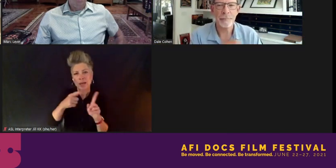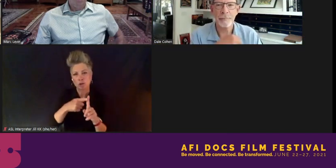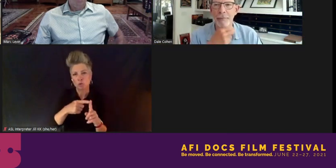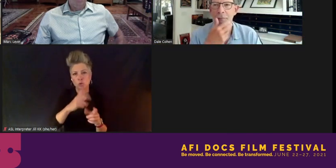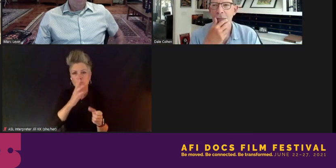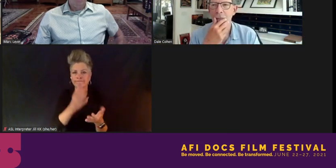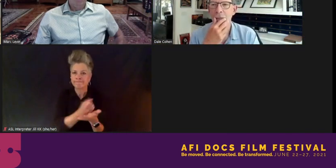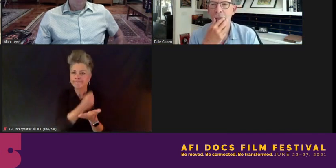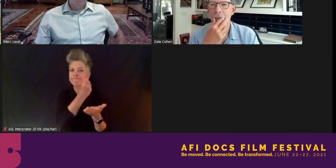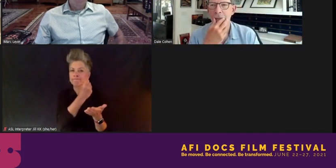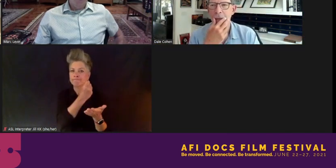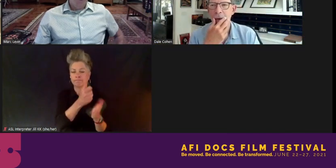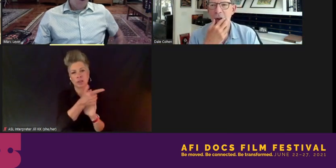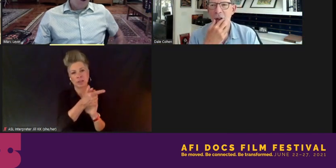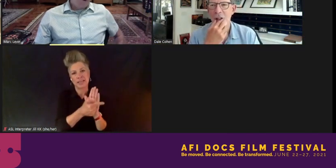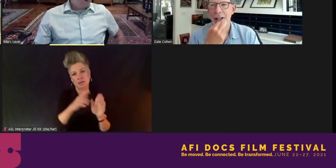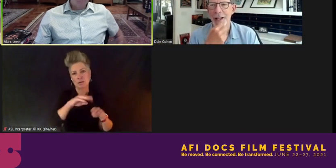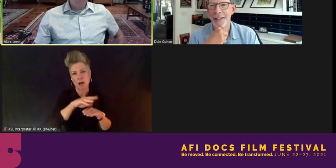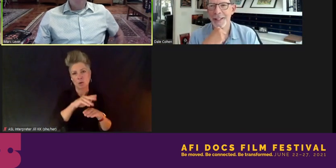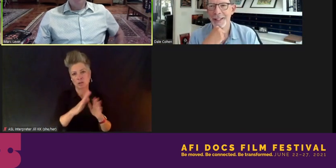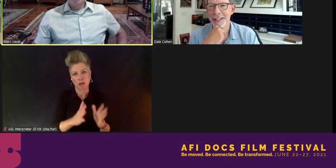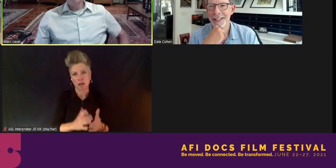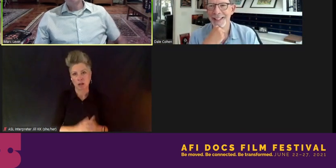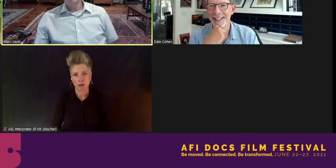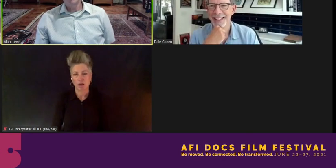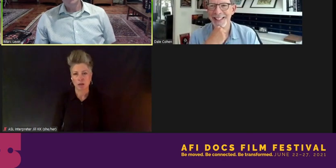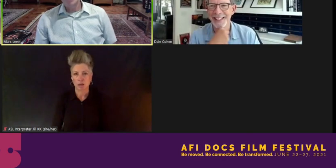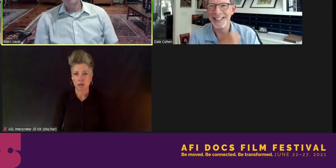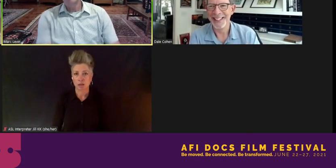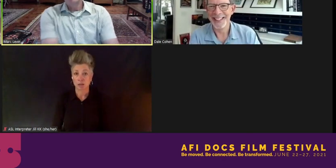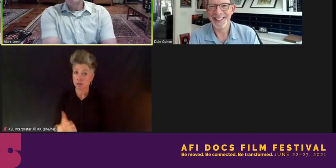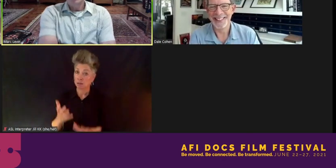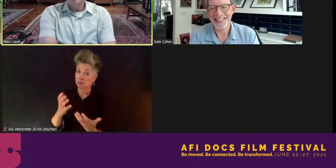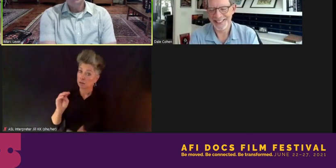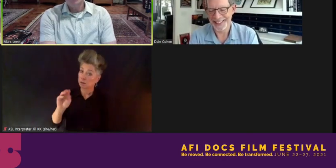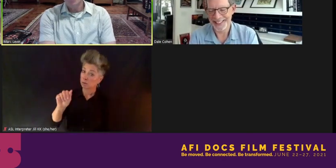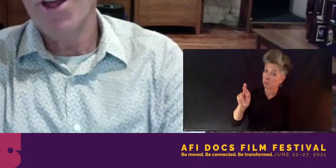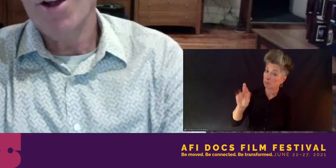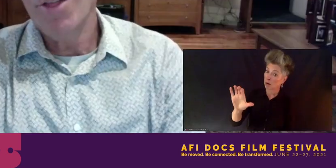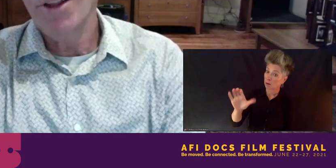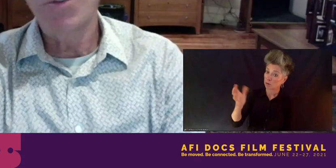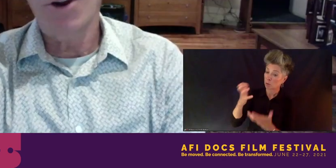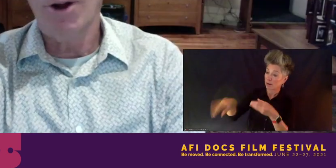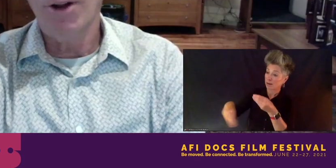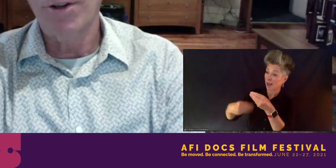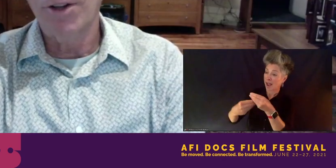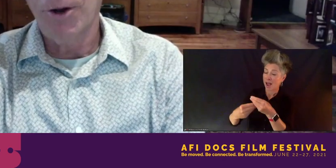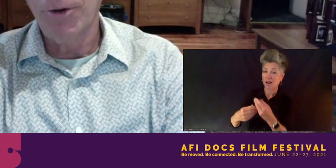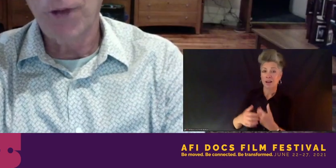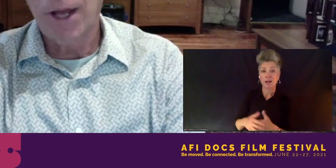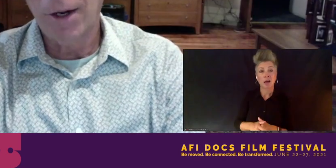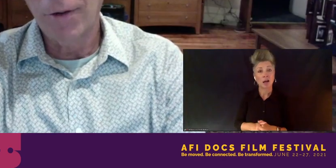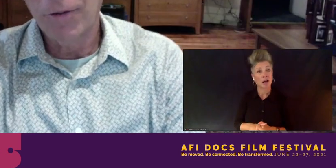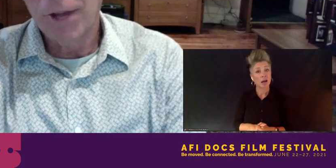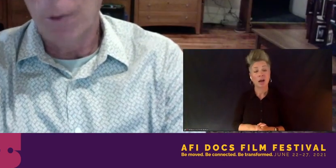did you want to add anything? Uh, just another laugh, uh, that, uh, I, I, I, think Sarah, you know, said, said it